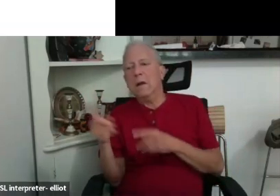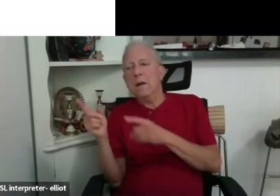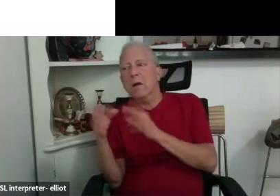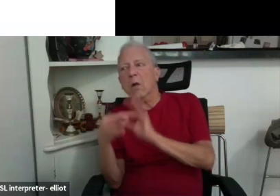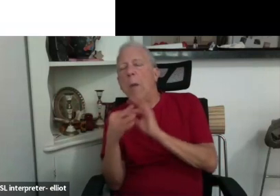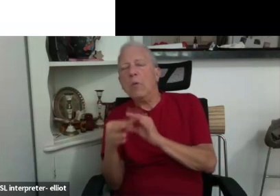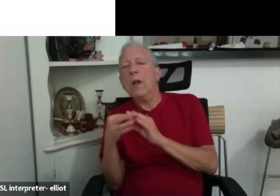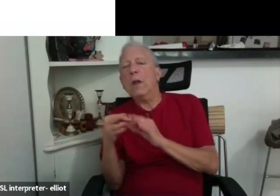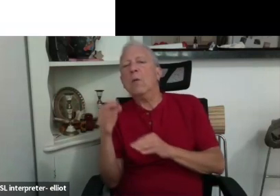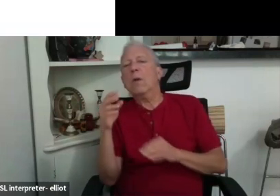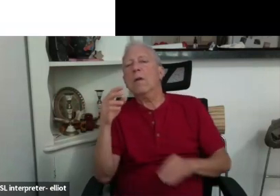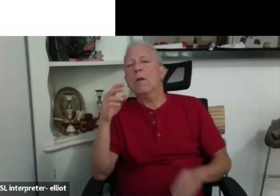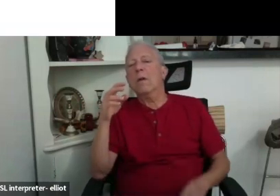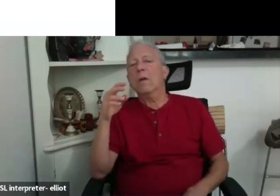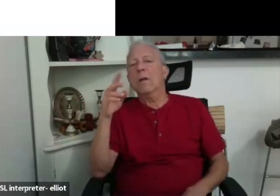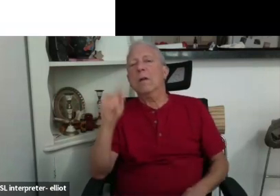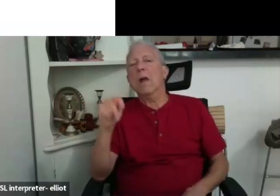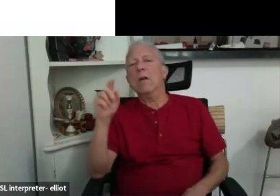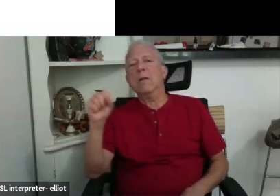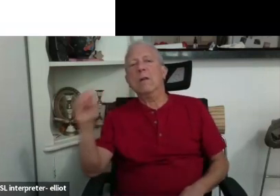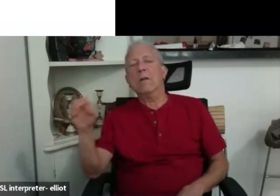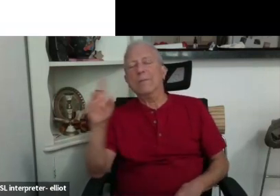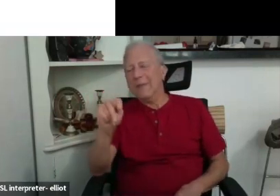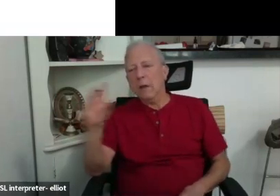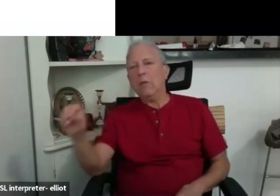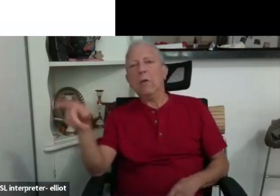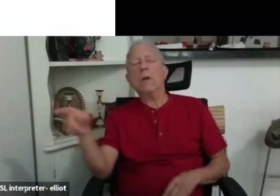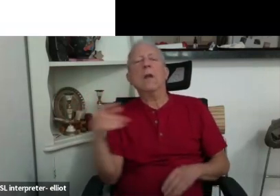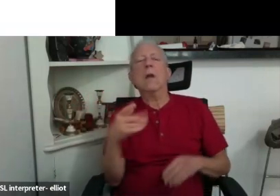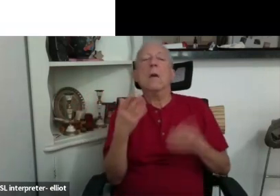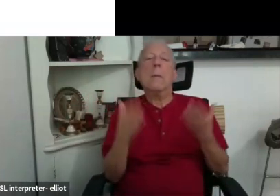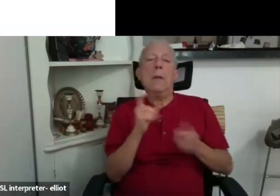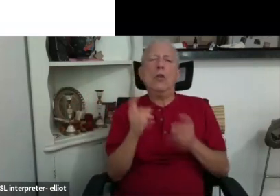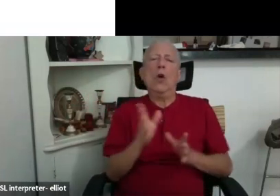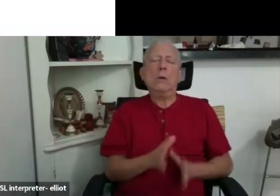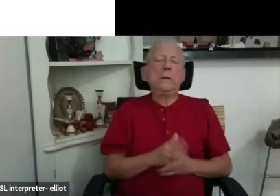terrorist organizations, donors might still err on the side of caution and be